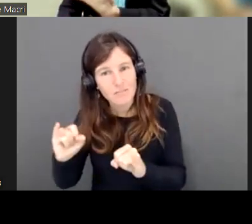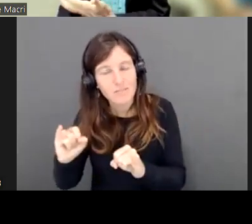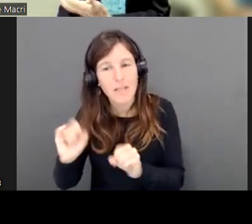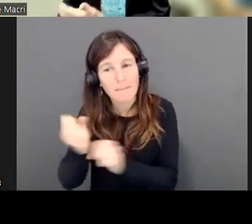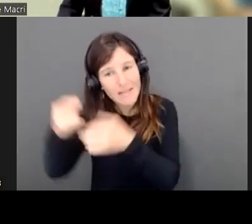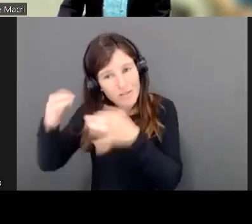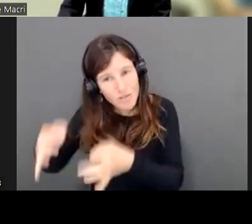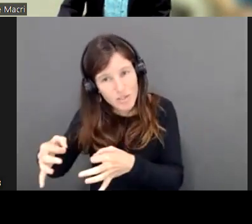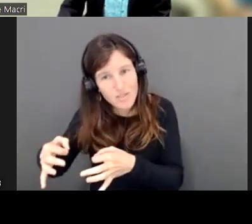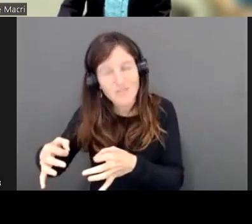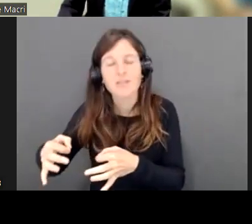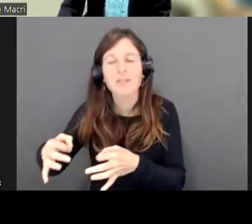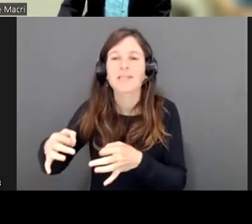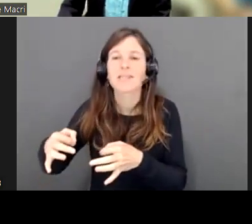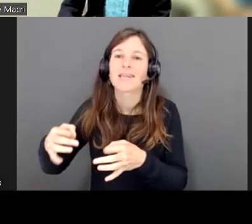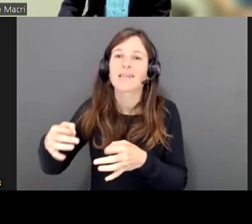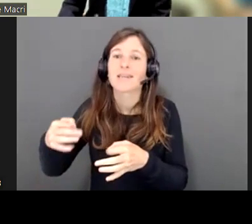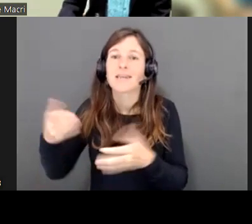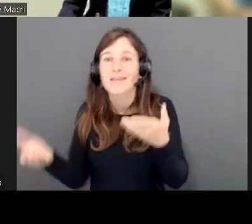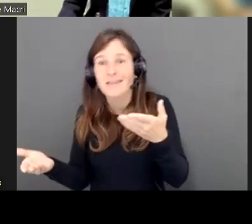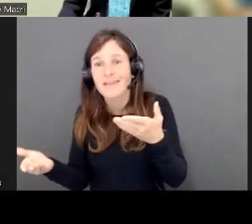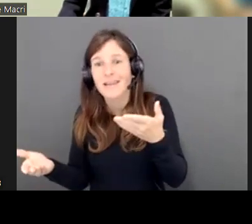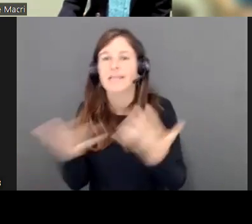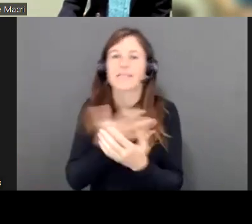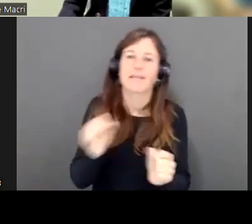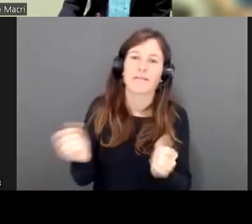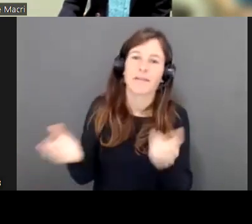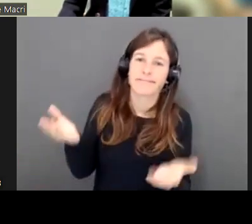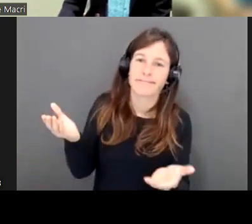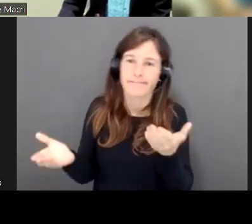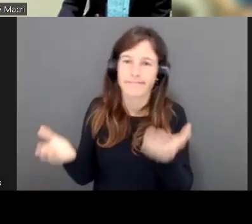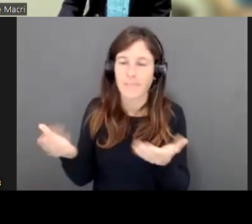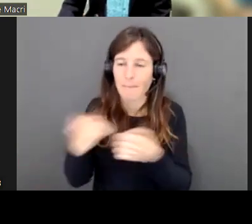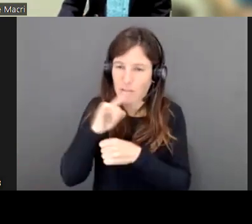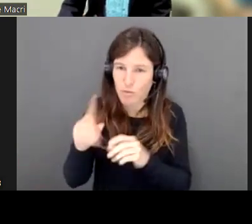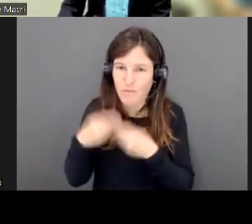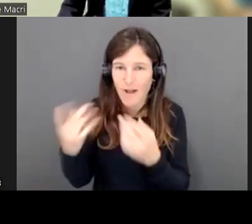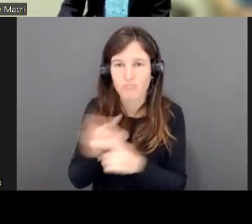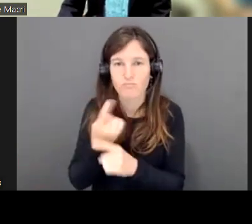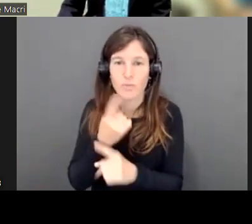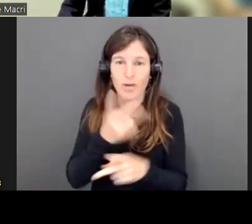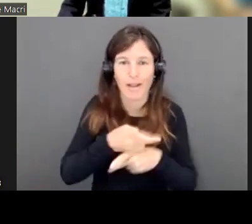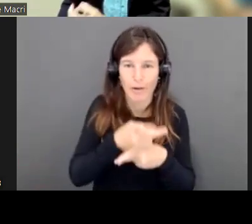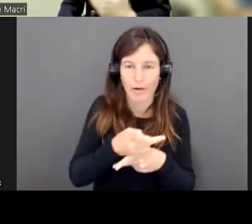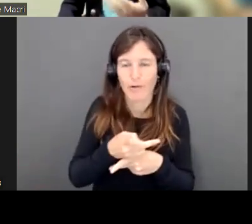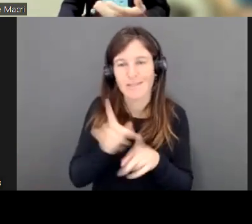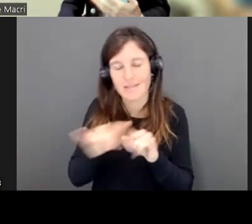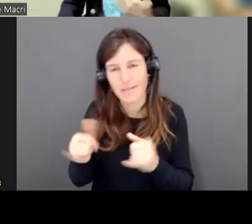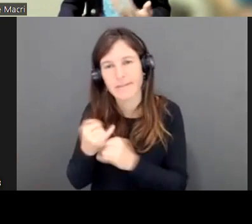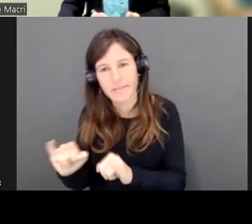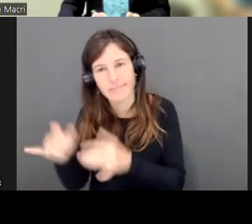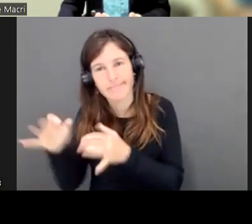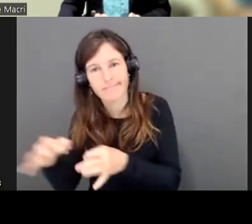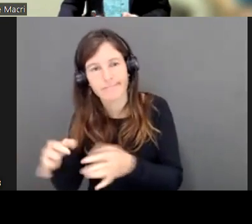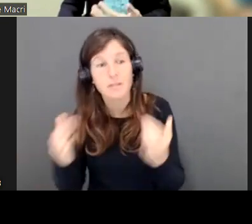make sure that he's getting the care he needs. And then step three is really exploring all options. And that's why when we